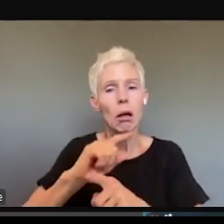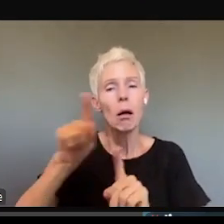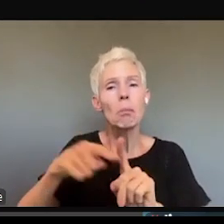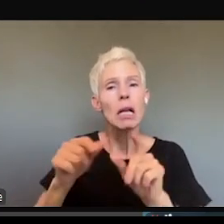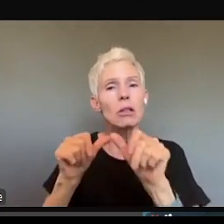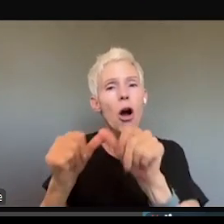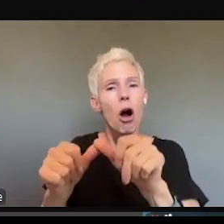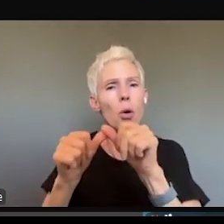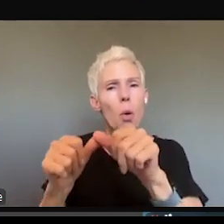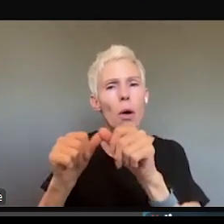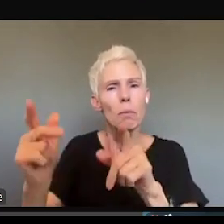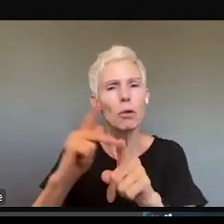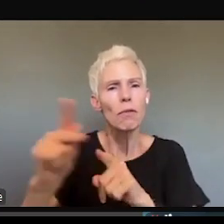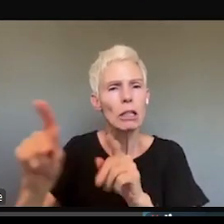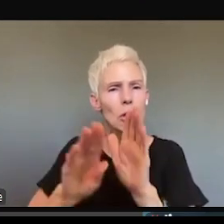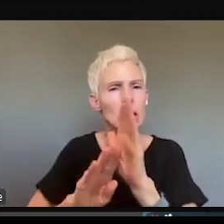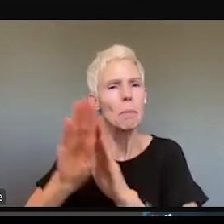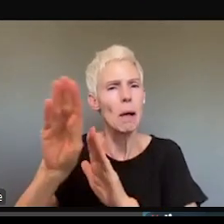professional development.